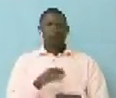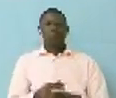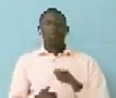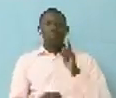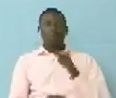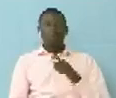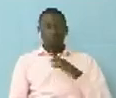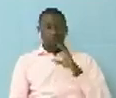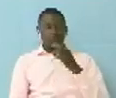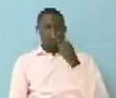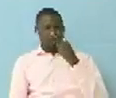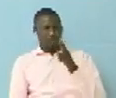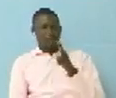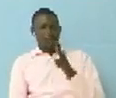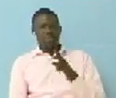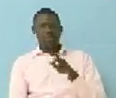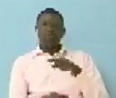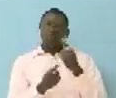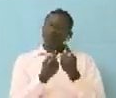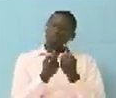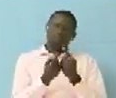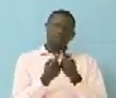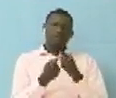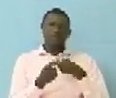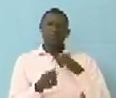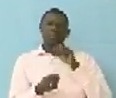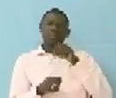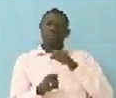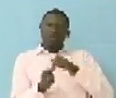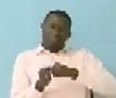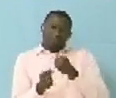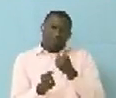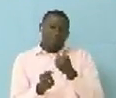you can see that some of your insistence